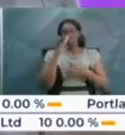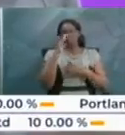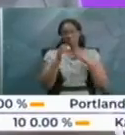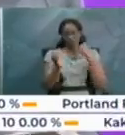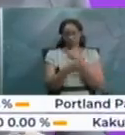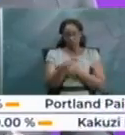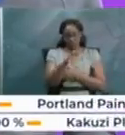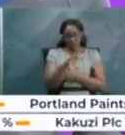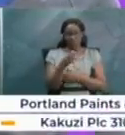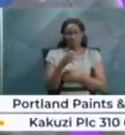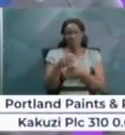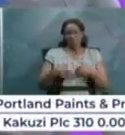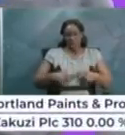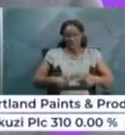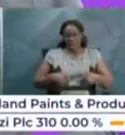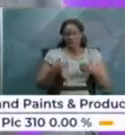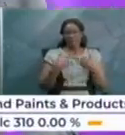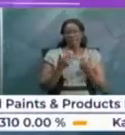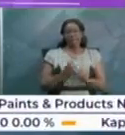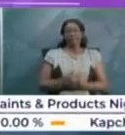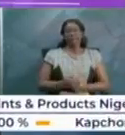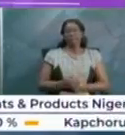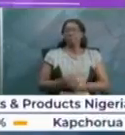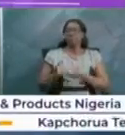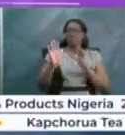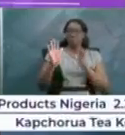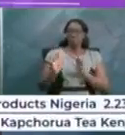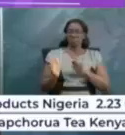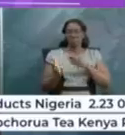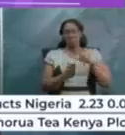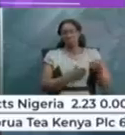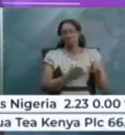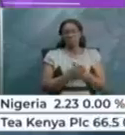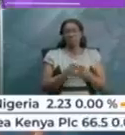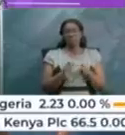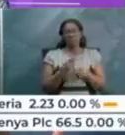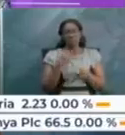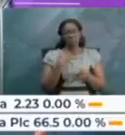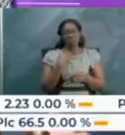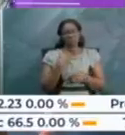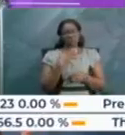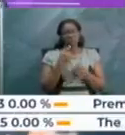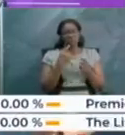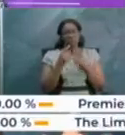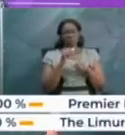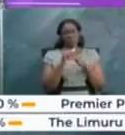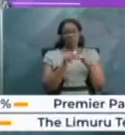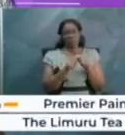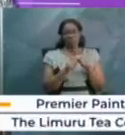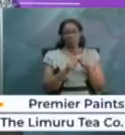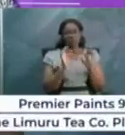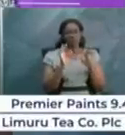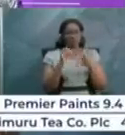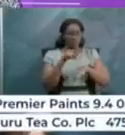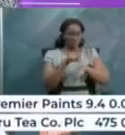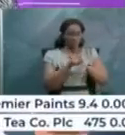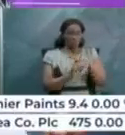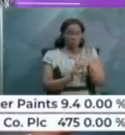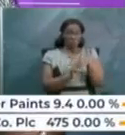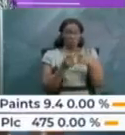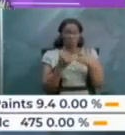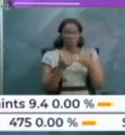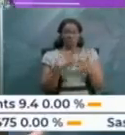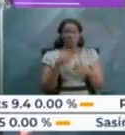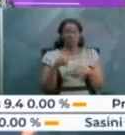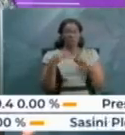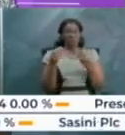don't have these foods and the likes. Okay, Yeah. wonderful. Now, I was really eager to talk about this, which is a smartwatch, but I feel like I want to throw it over to Ega because